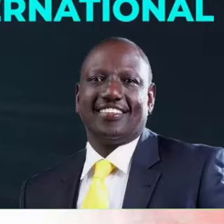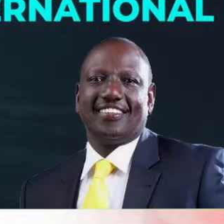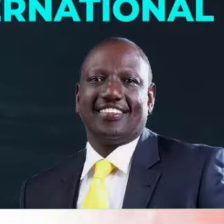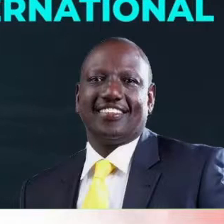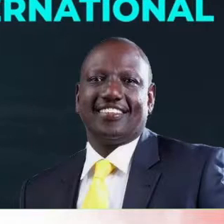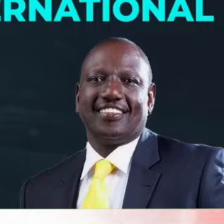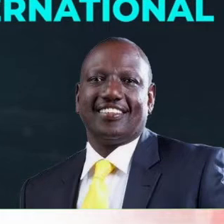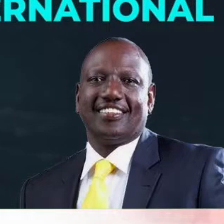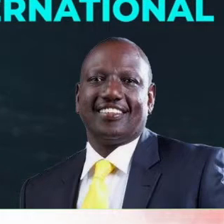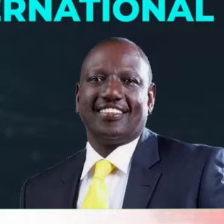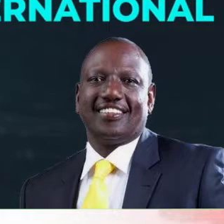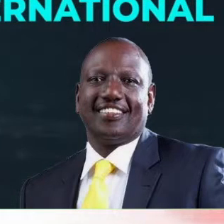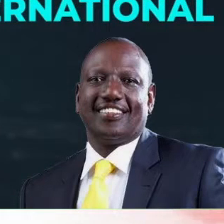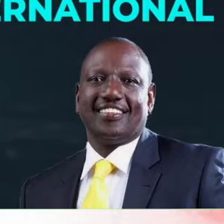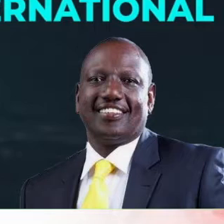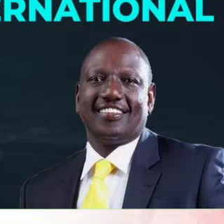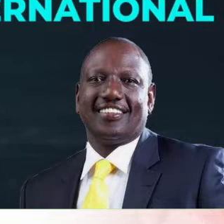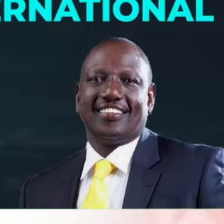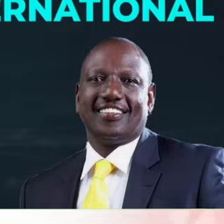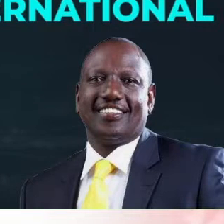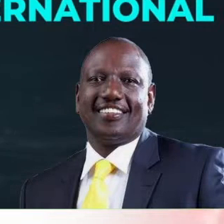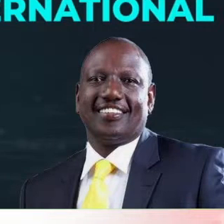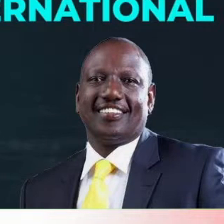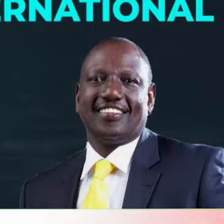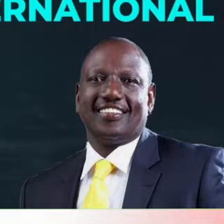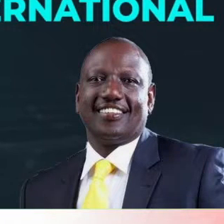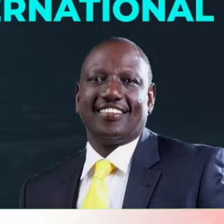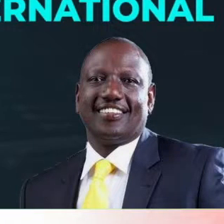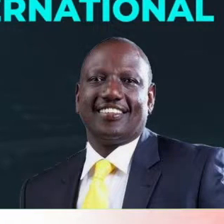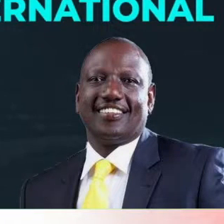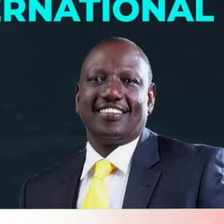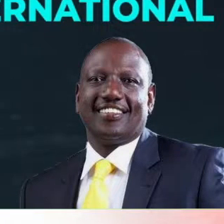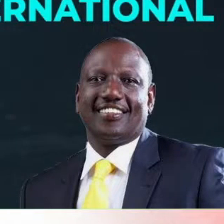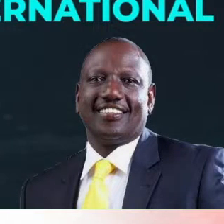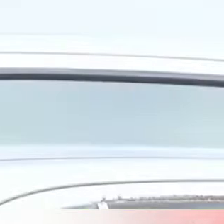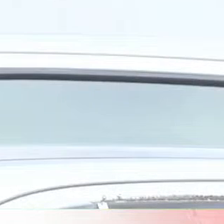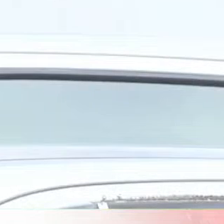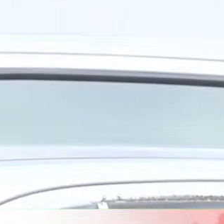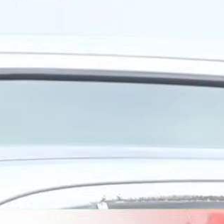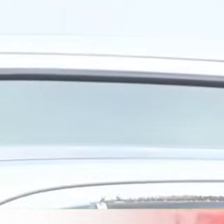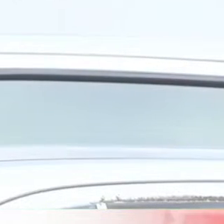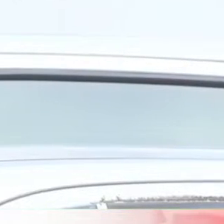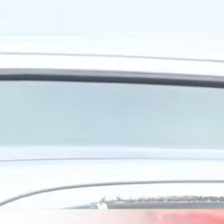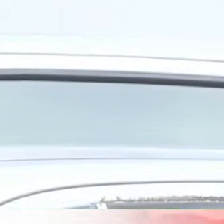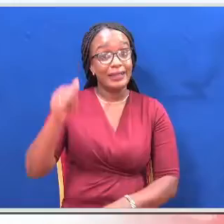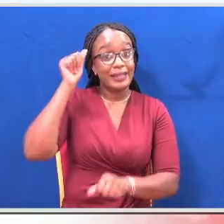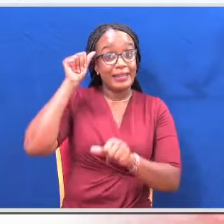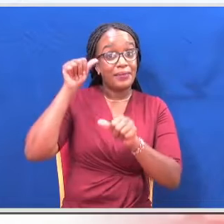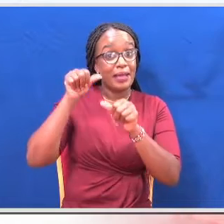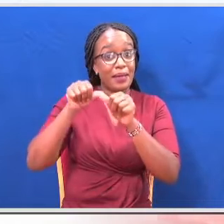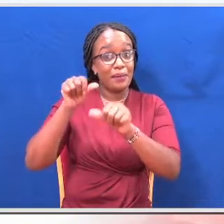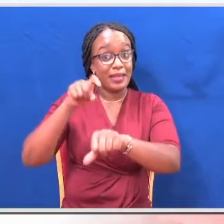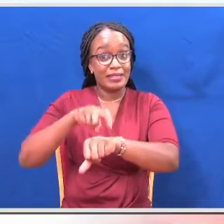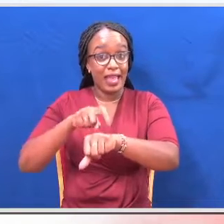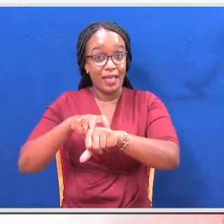the constitution, committed a national or international crime, or for gross misconduct. You remember when the member